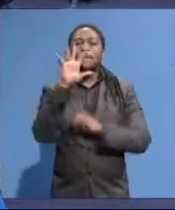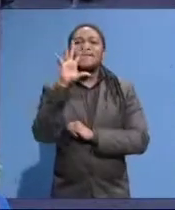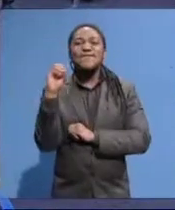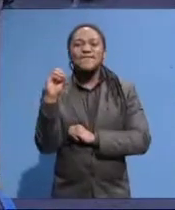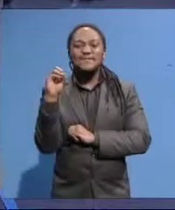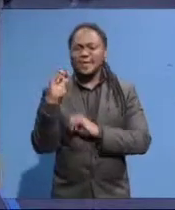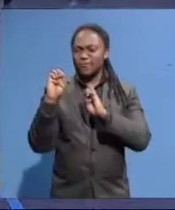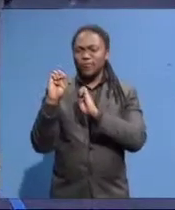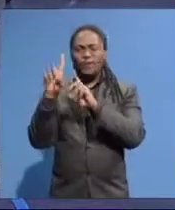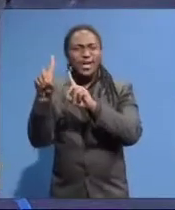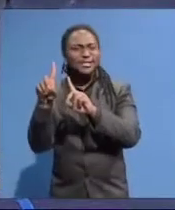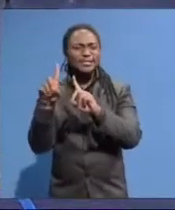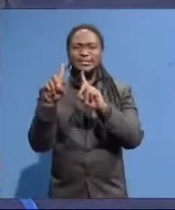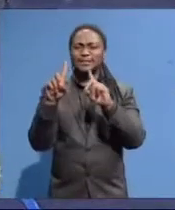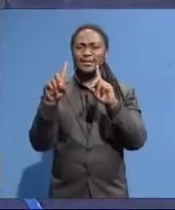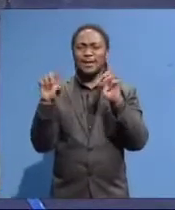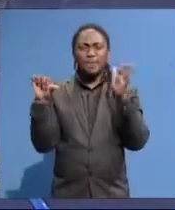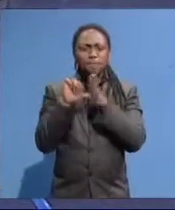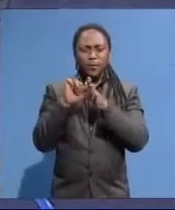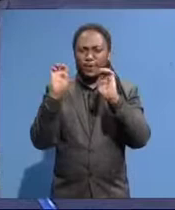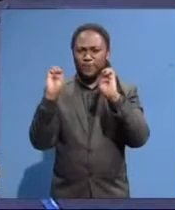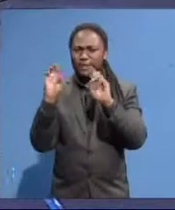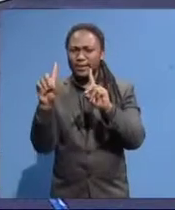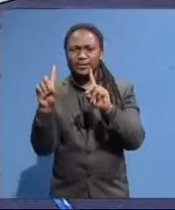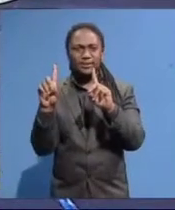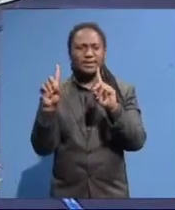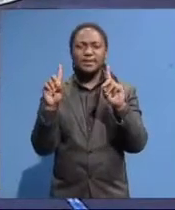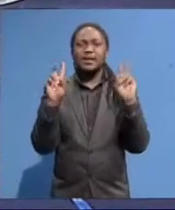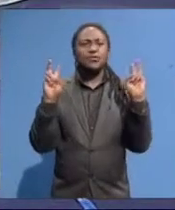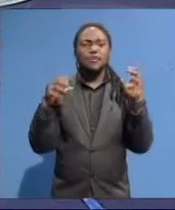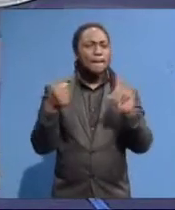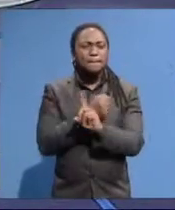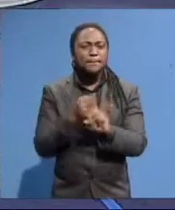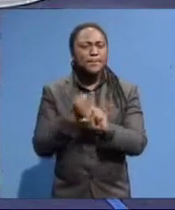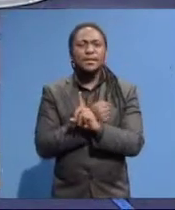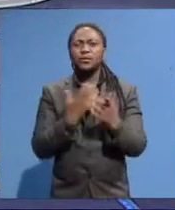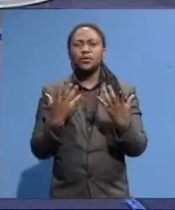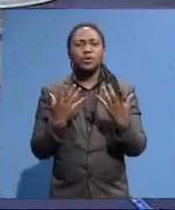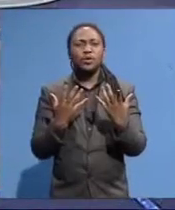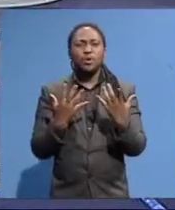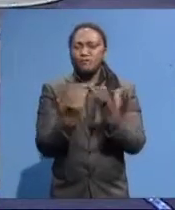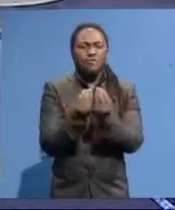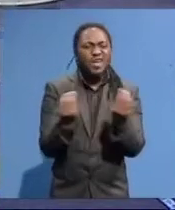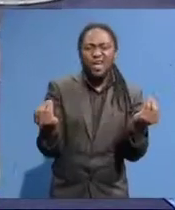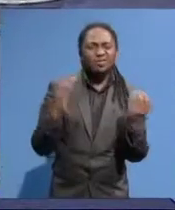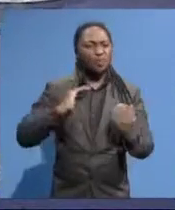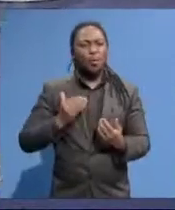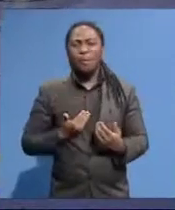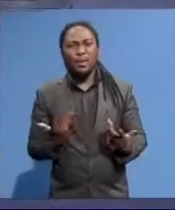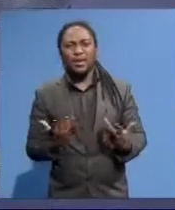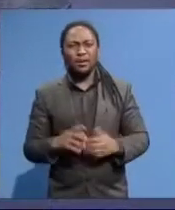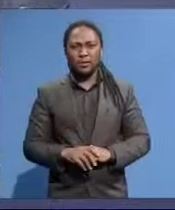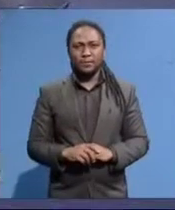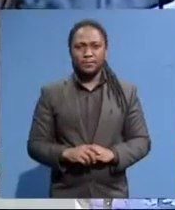from education and the importance of education, and the issue of the abuse of some of the vulnerable people in our society, women and young